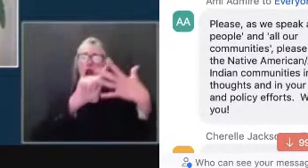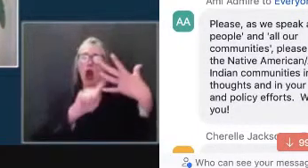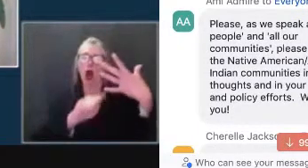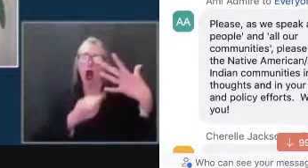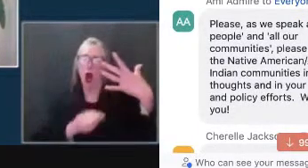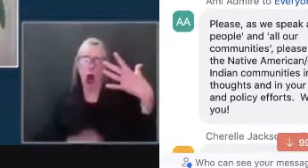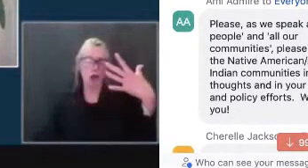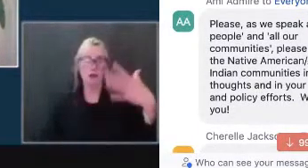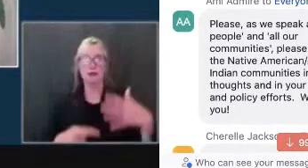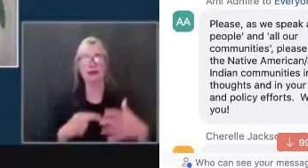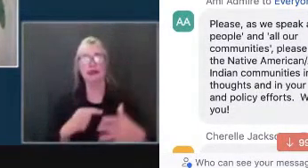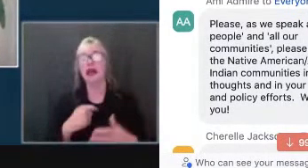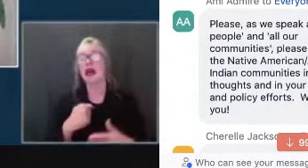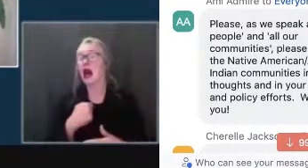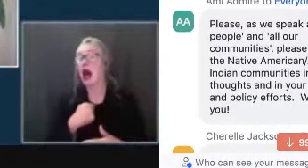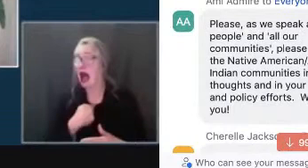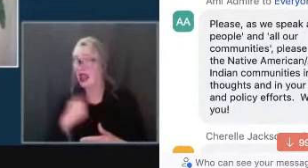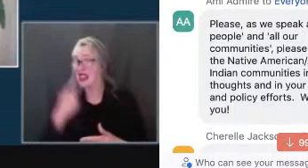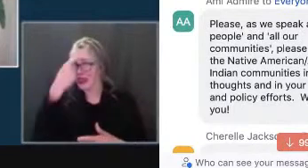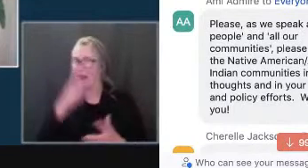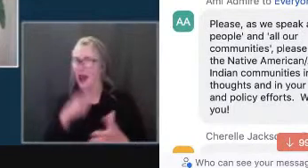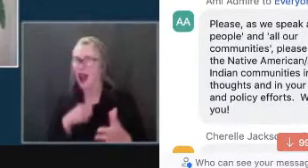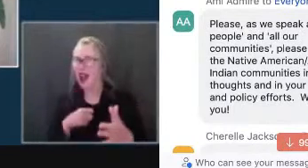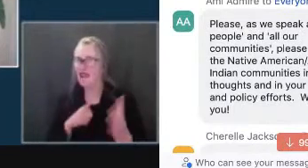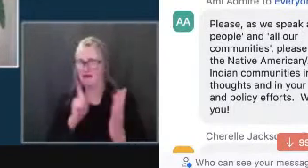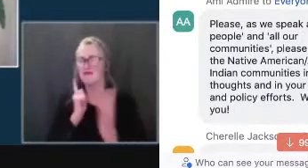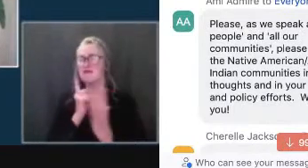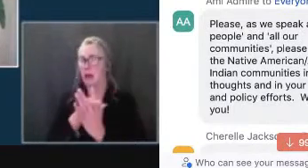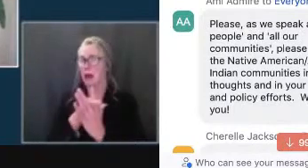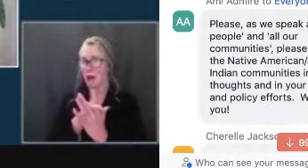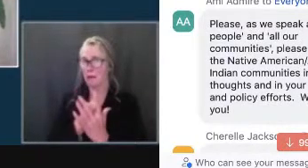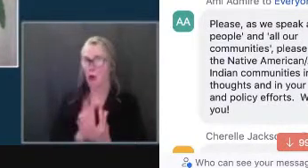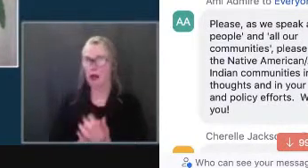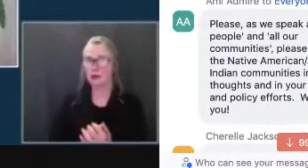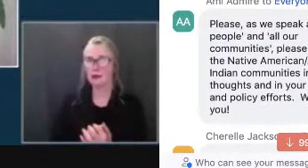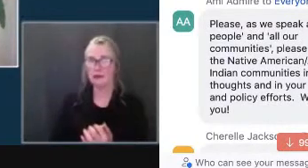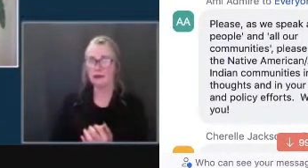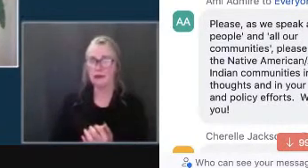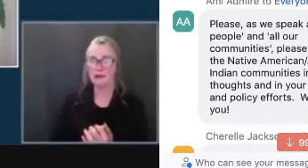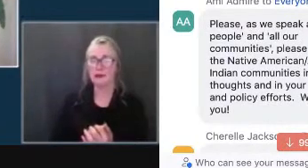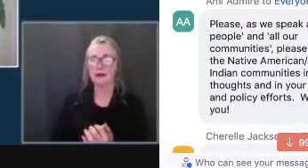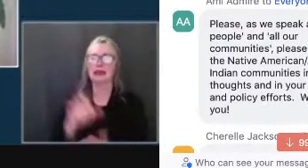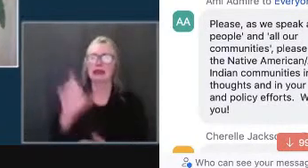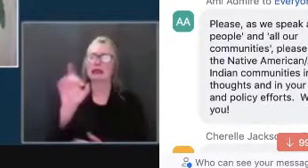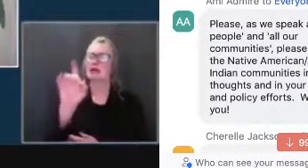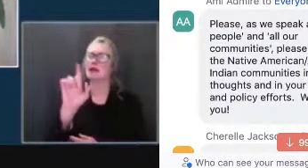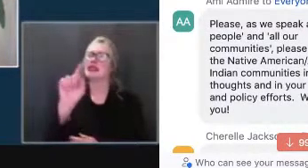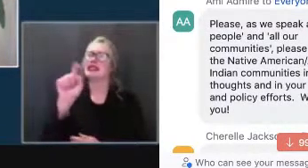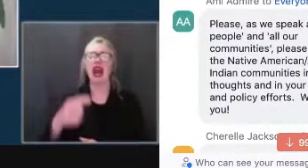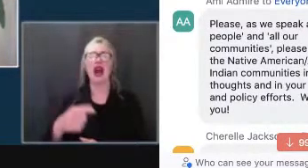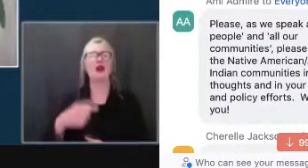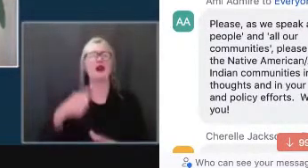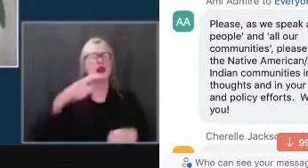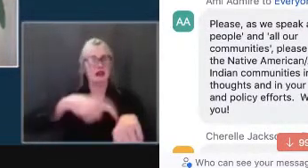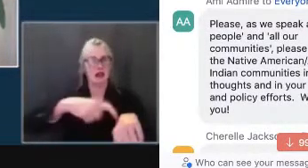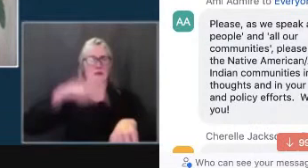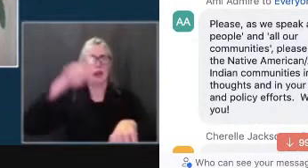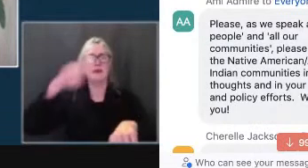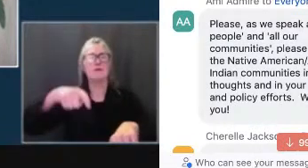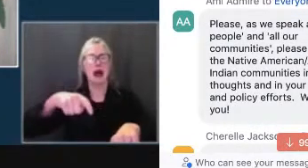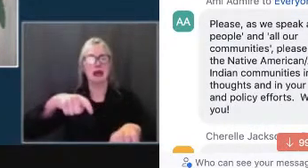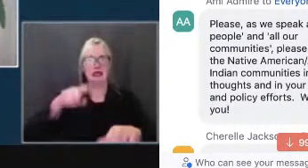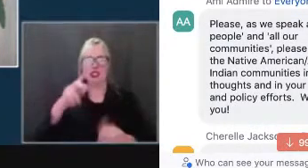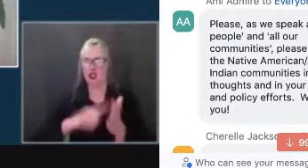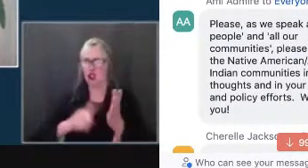won't. I think I've made my point. Democrats, it's gut check time. We are down by 6,